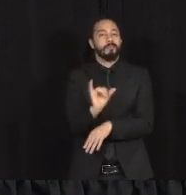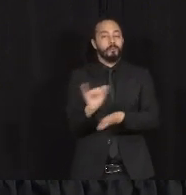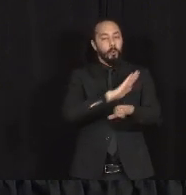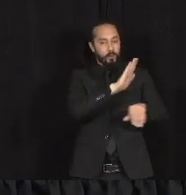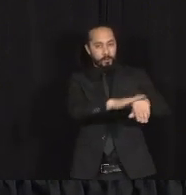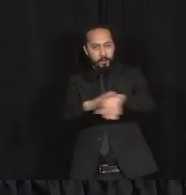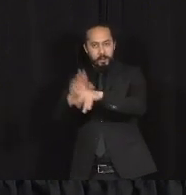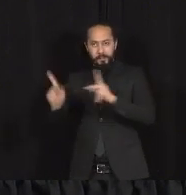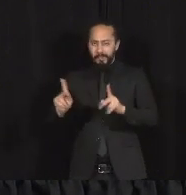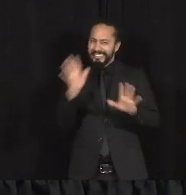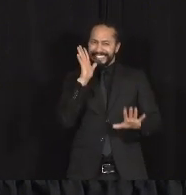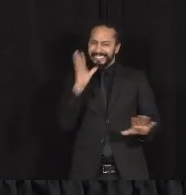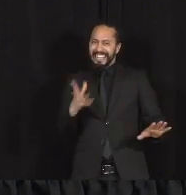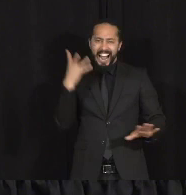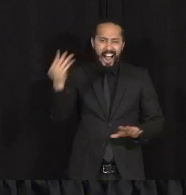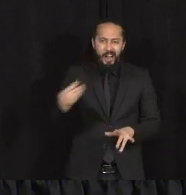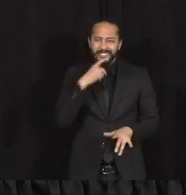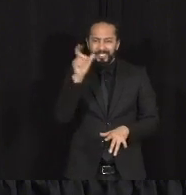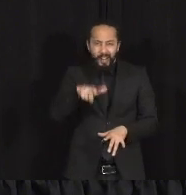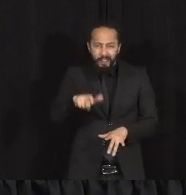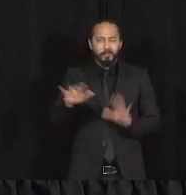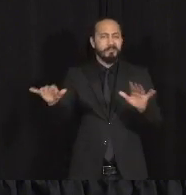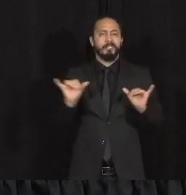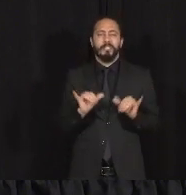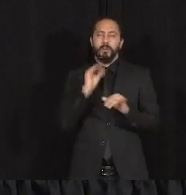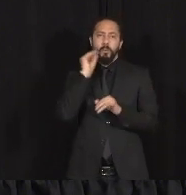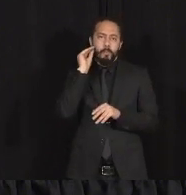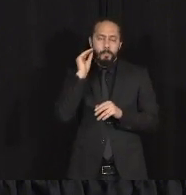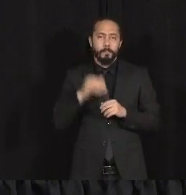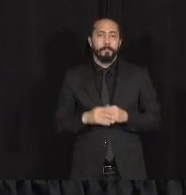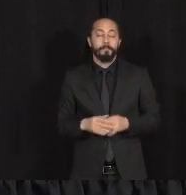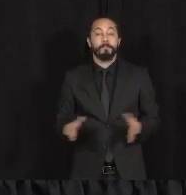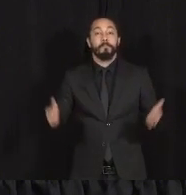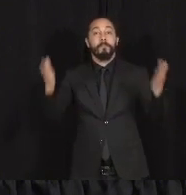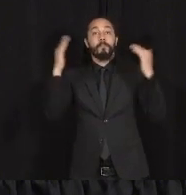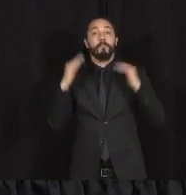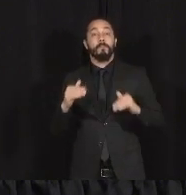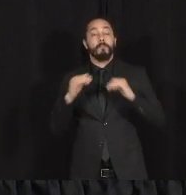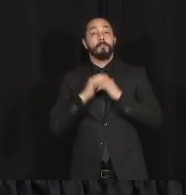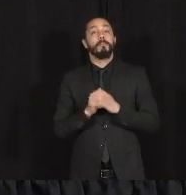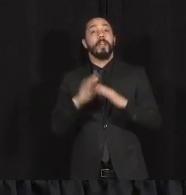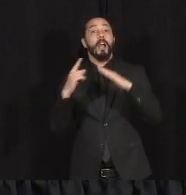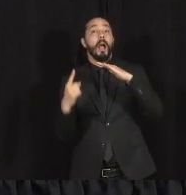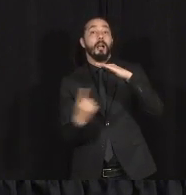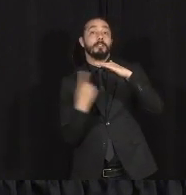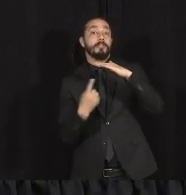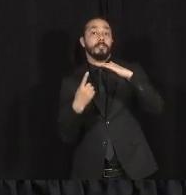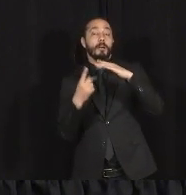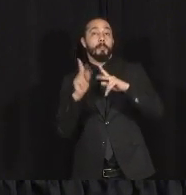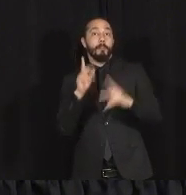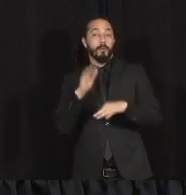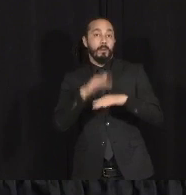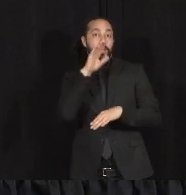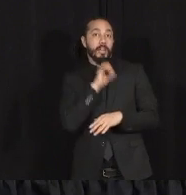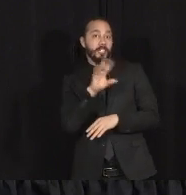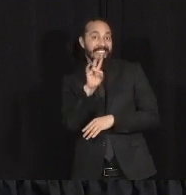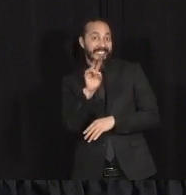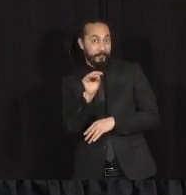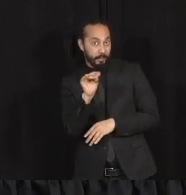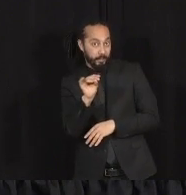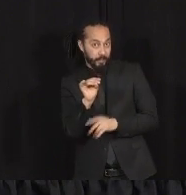Self-isolation for individuals over 70 and those who have underlying medical conditions or who